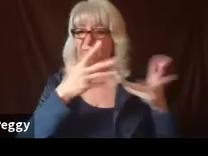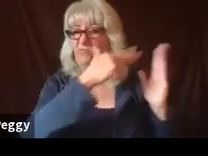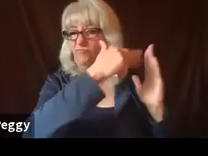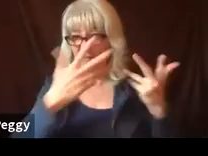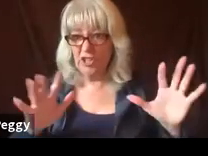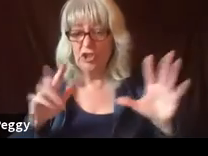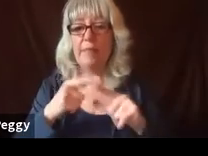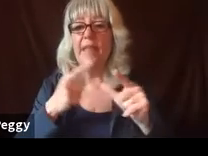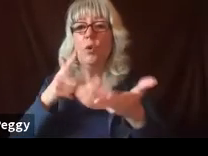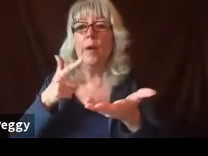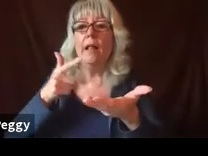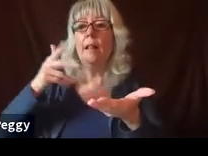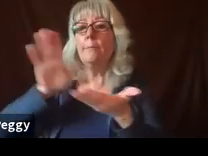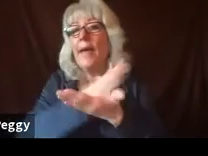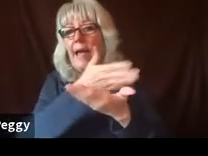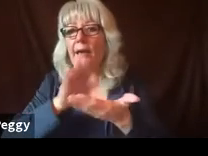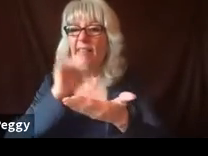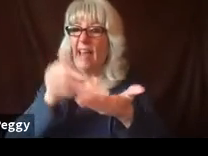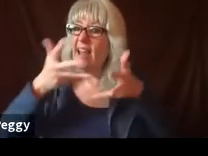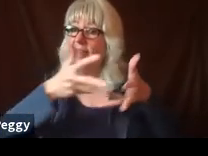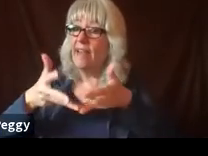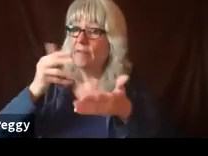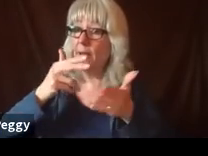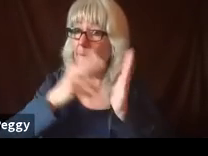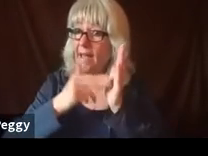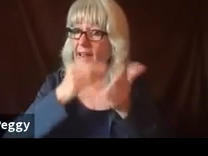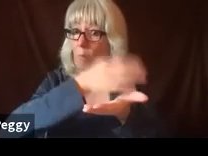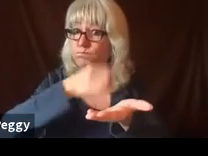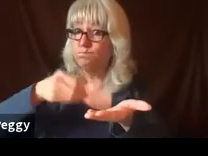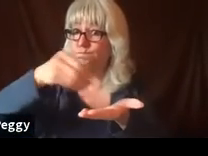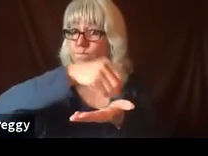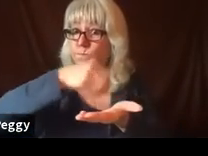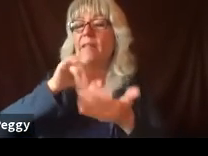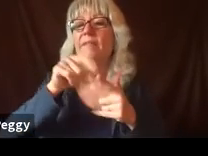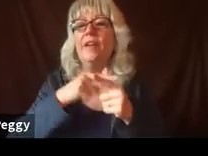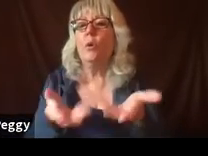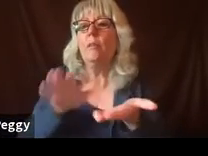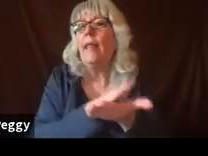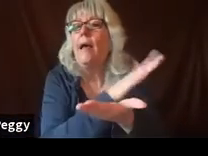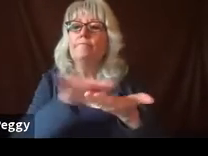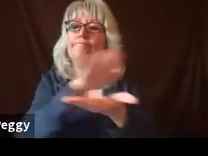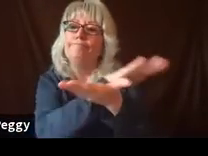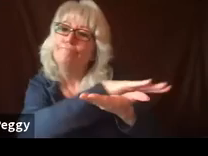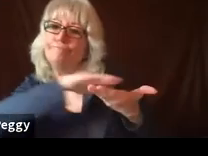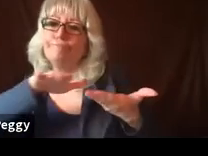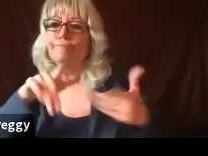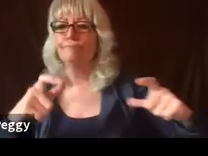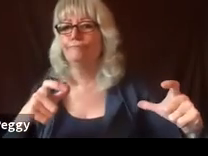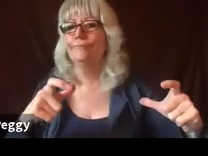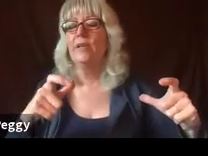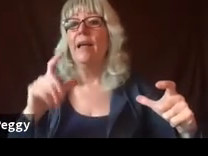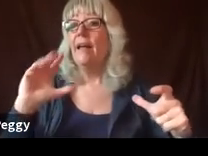paint all over the plate, and you just, every time you paint, you put in another layer of acrylic, so you're kind of building